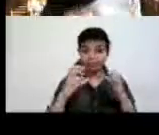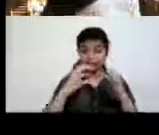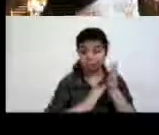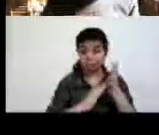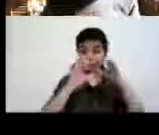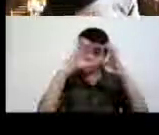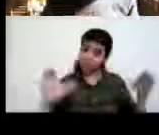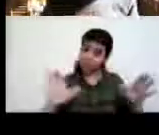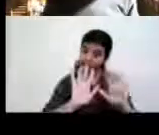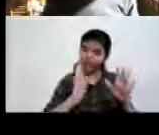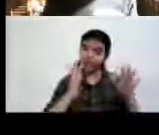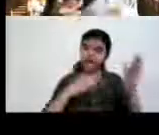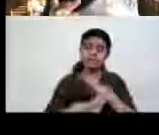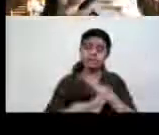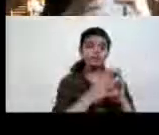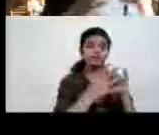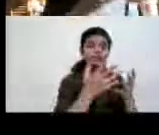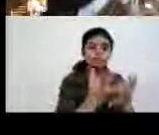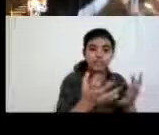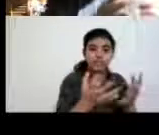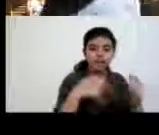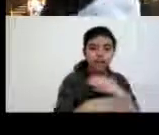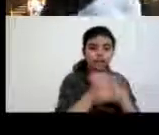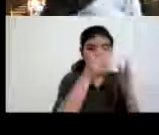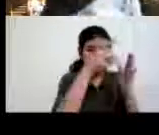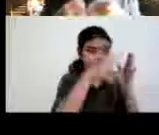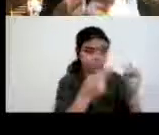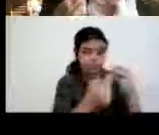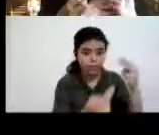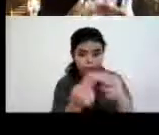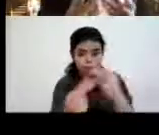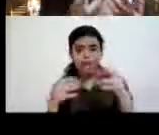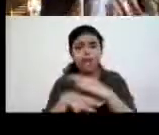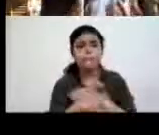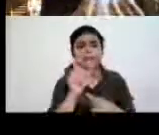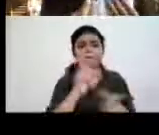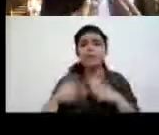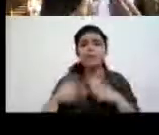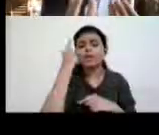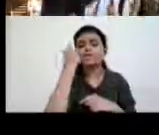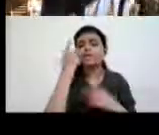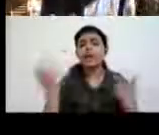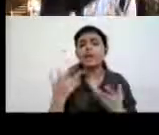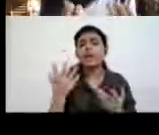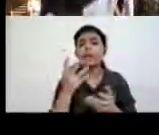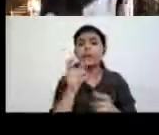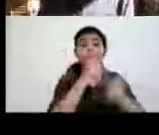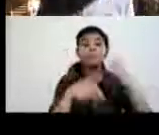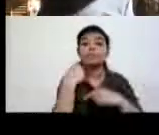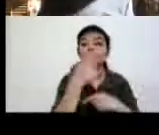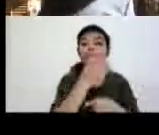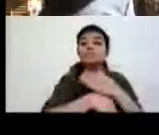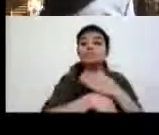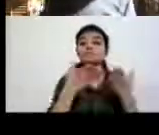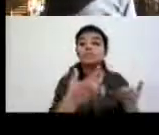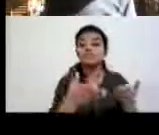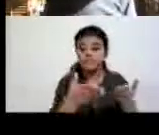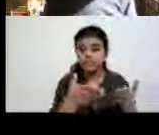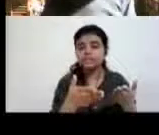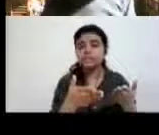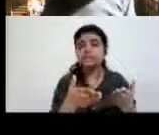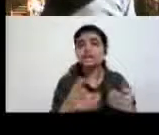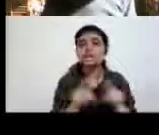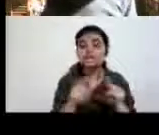in tangible objects that can be understood and which are aesthetically pleasing to